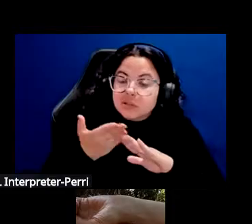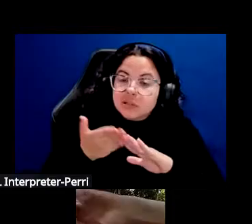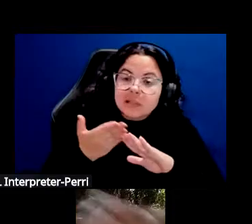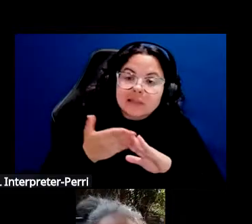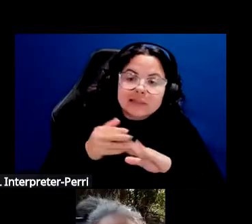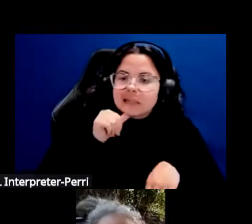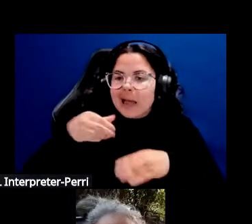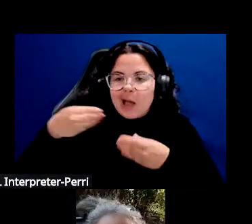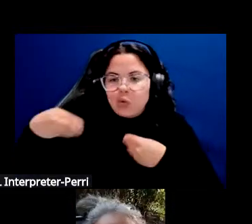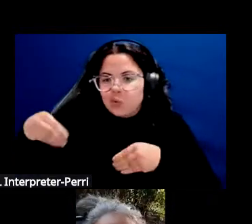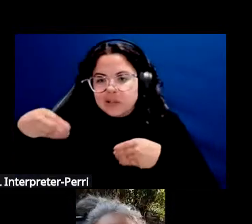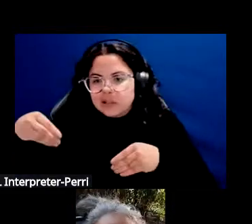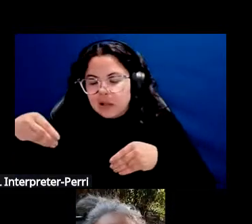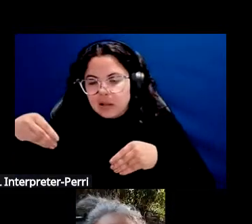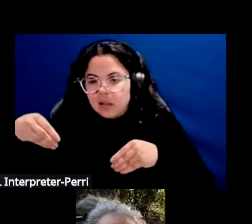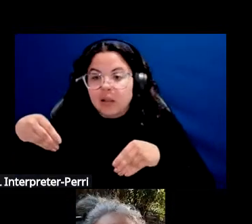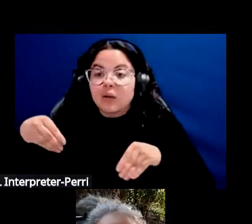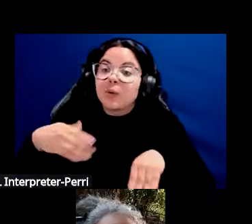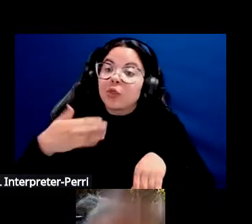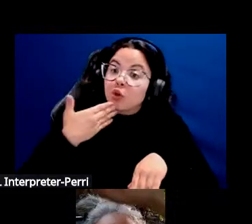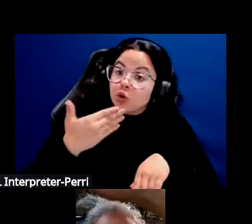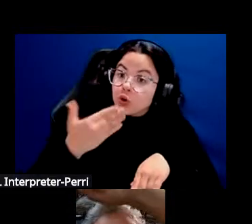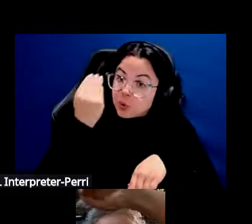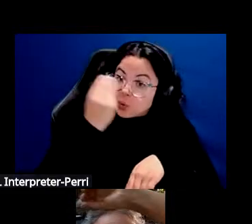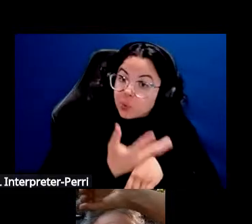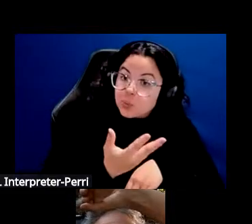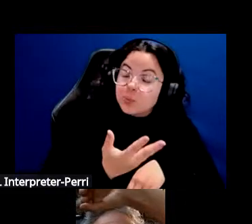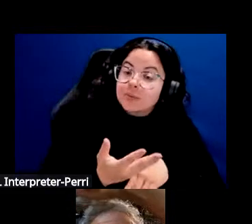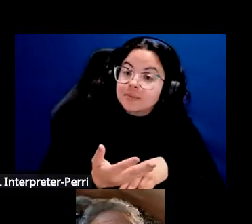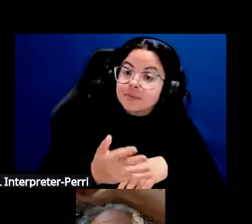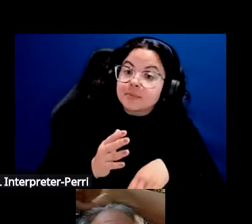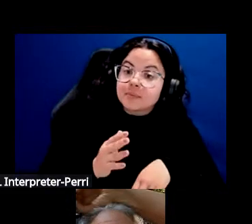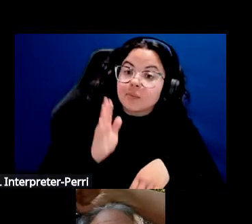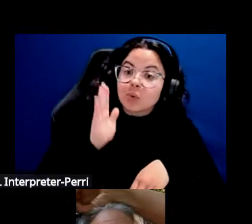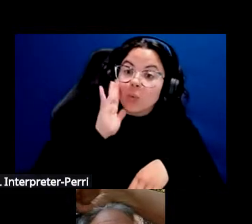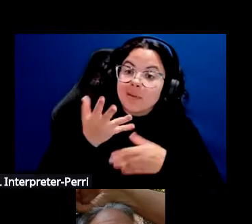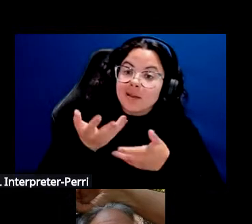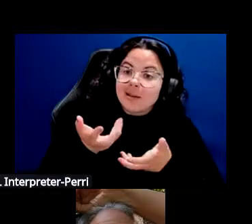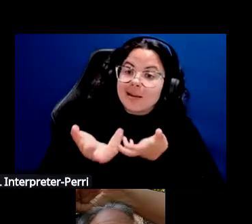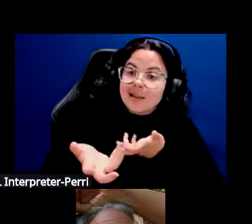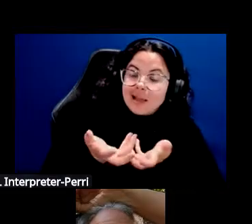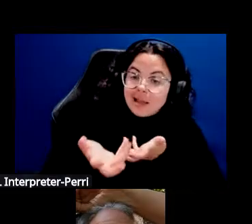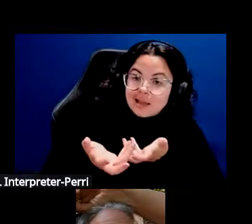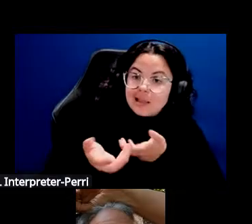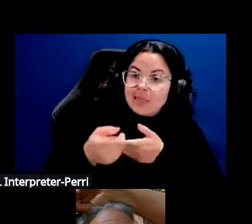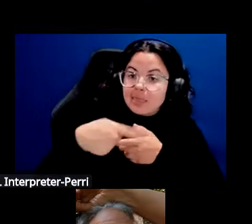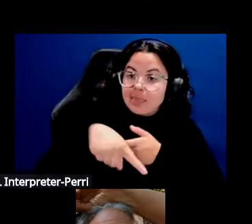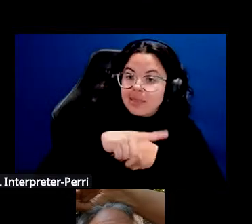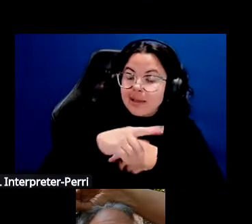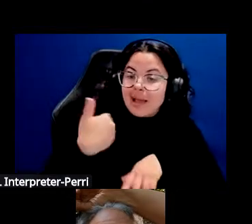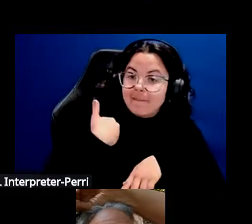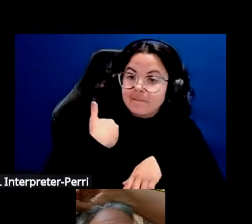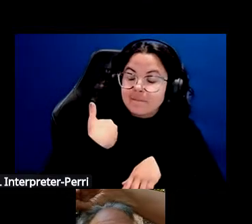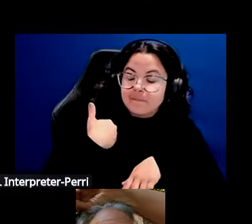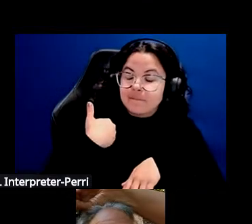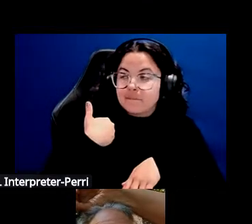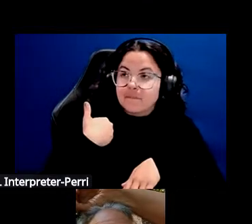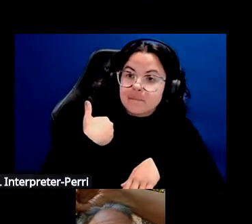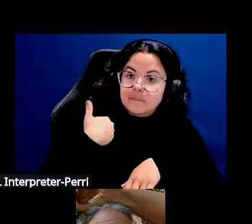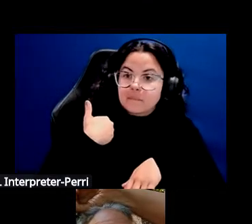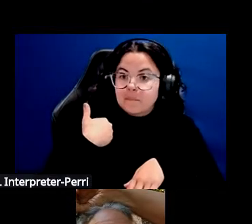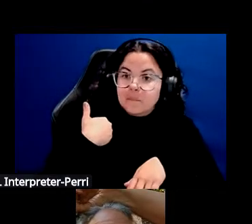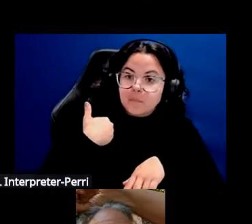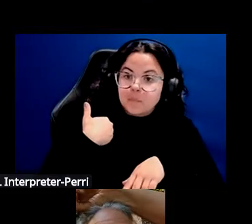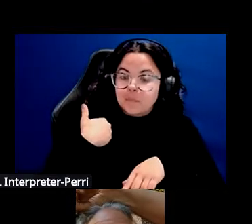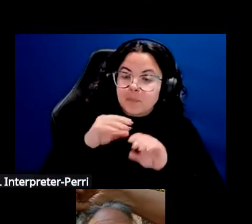on a retail side. The good news I have for the community, though, is it is an engaged party. They do have